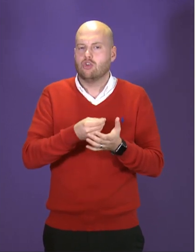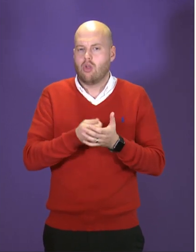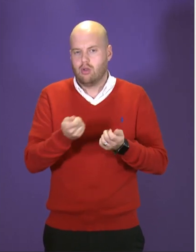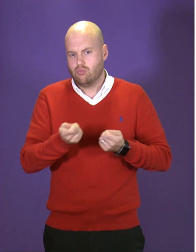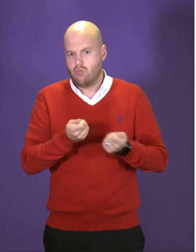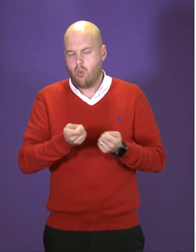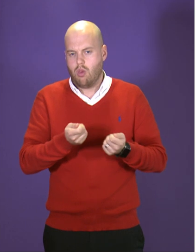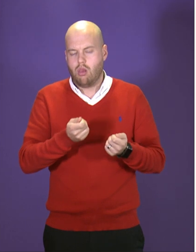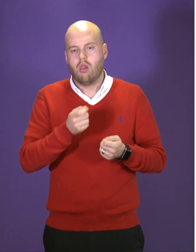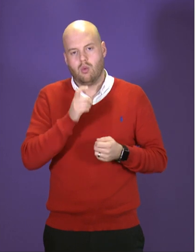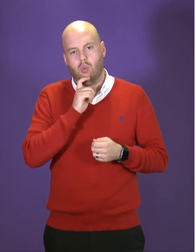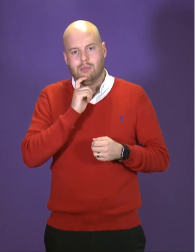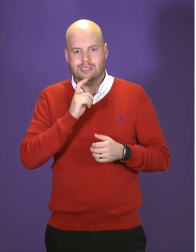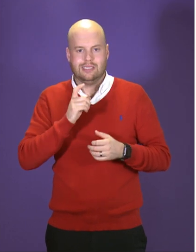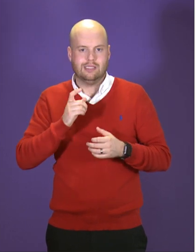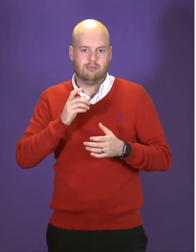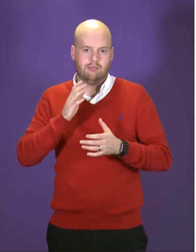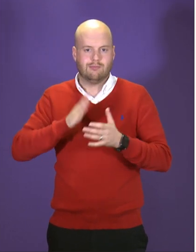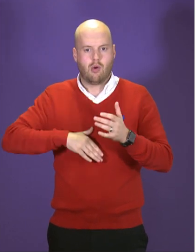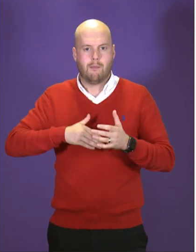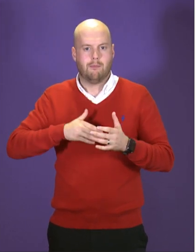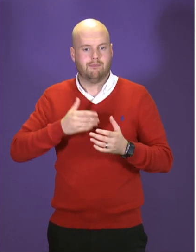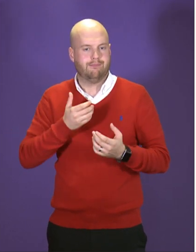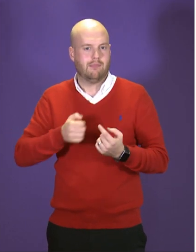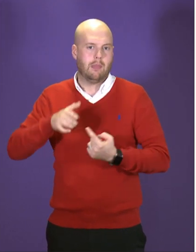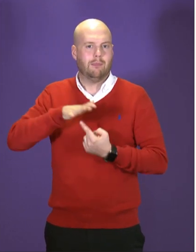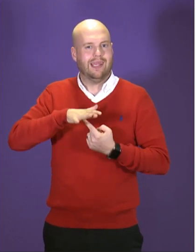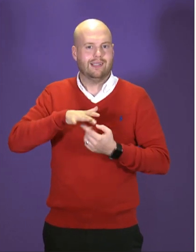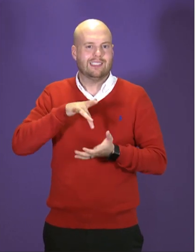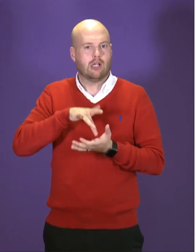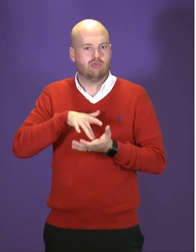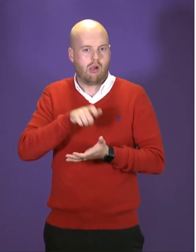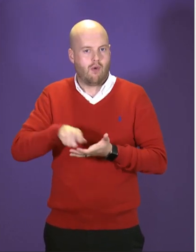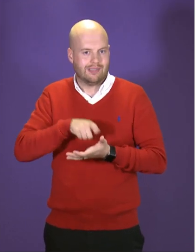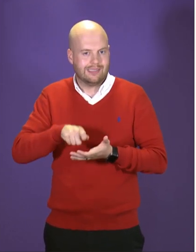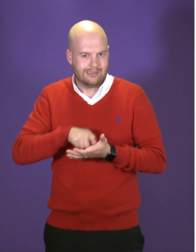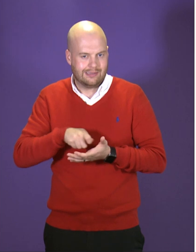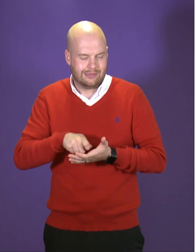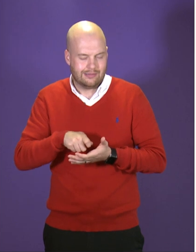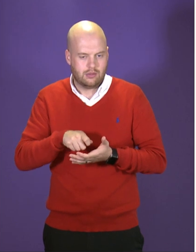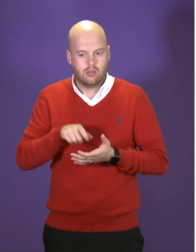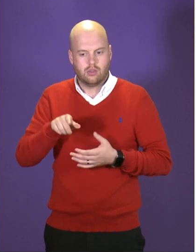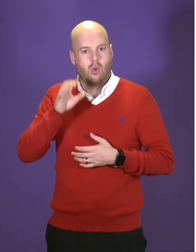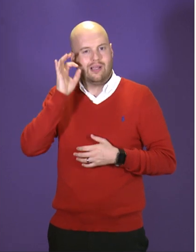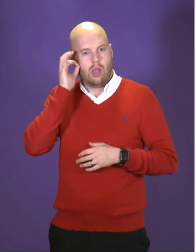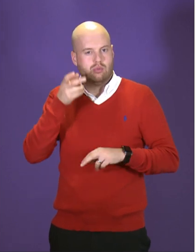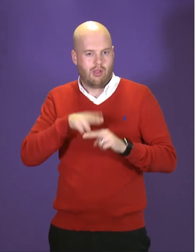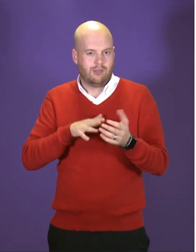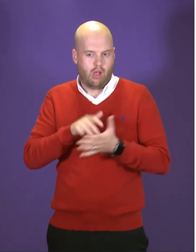let's say, concentrated in the main central office, so to say, Council of